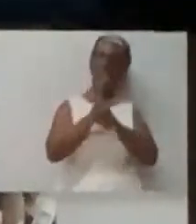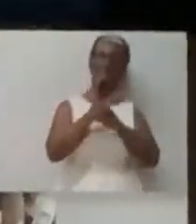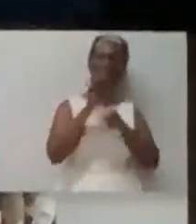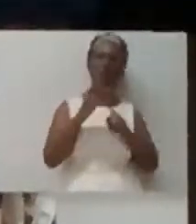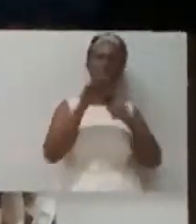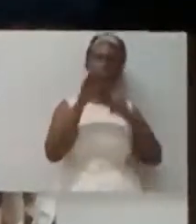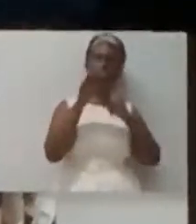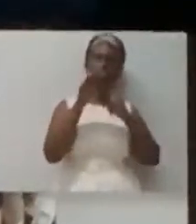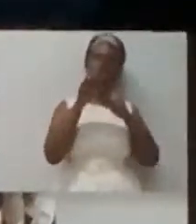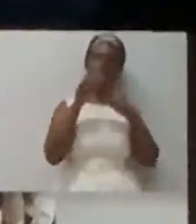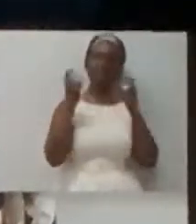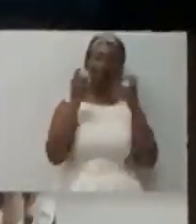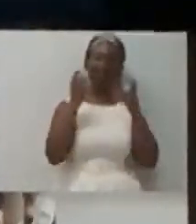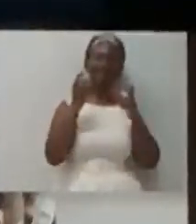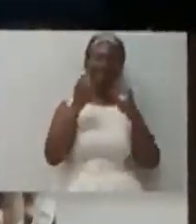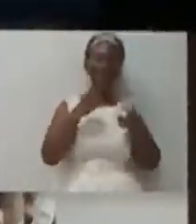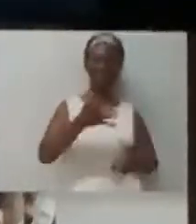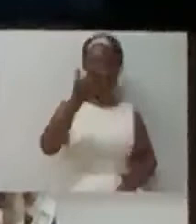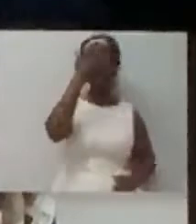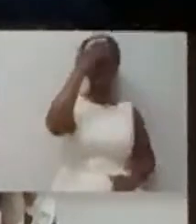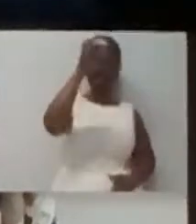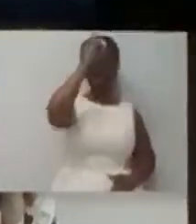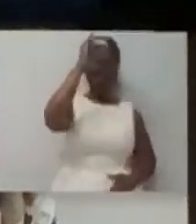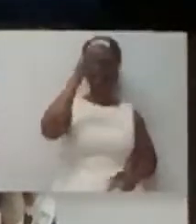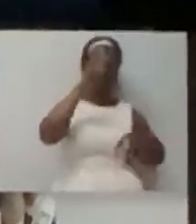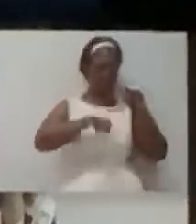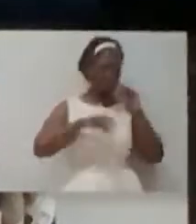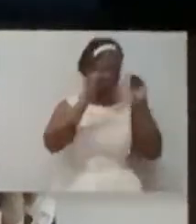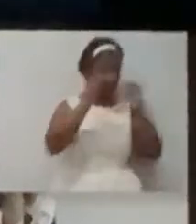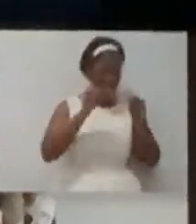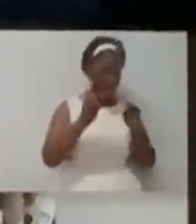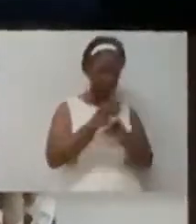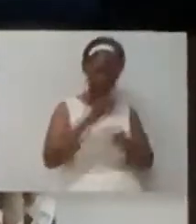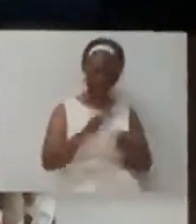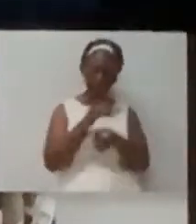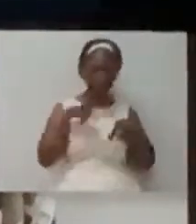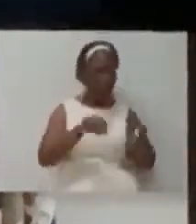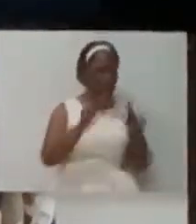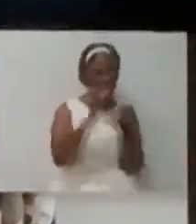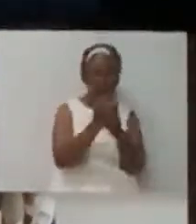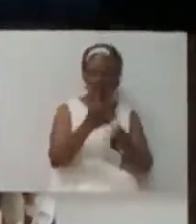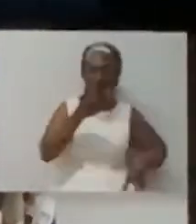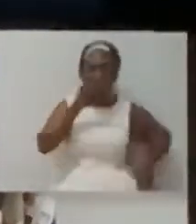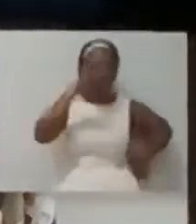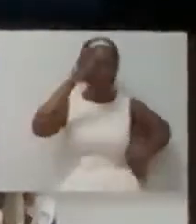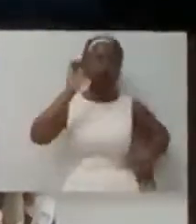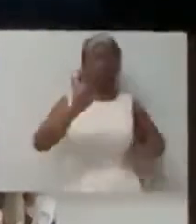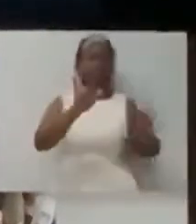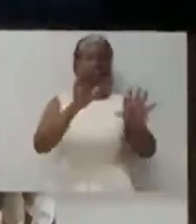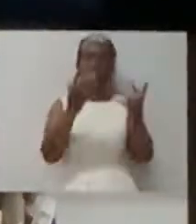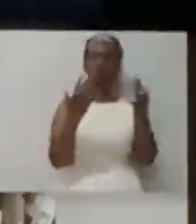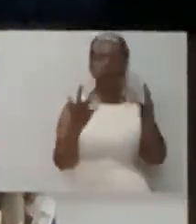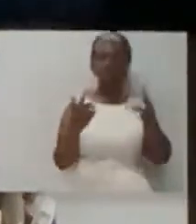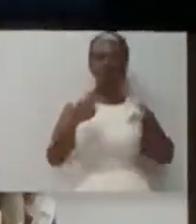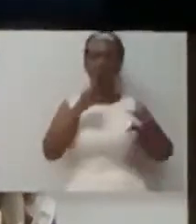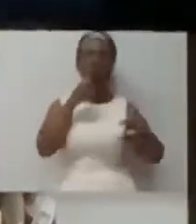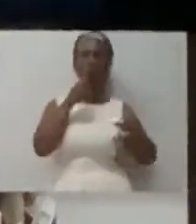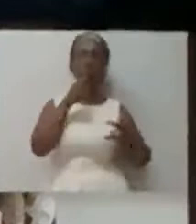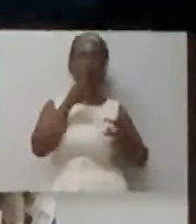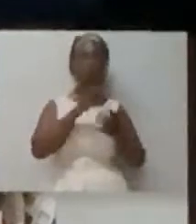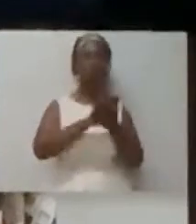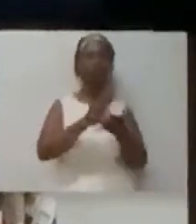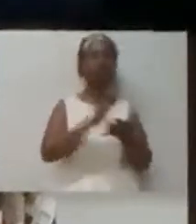wondered. Idiot! You can't teach a math lesson at graduation, I said to myself. Wait, I've got it. Who cleaned